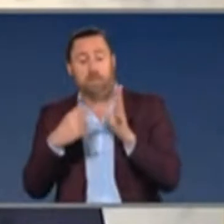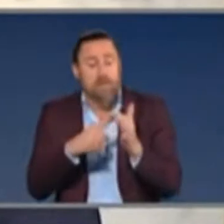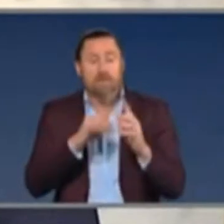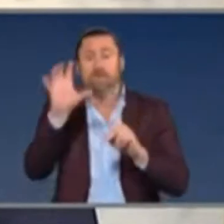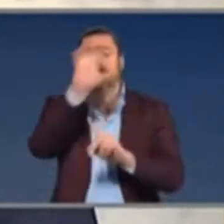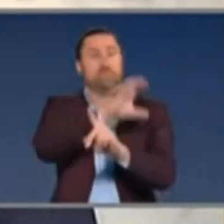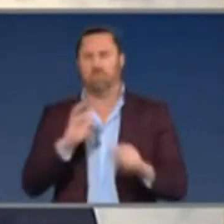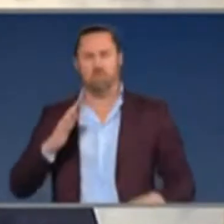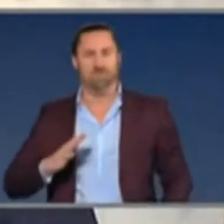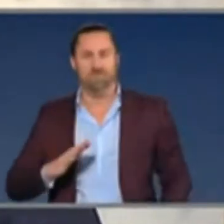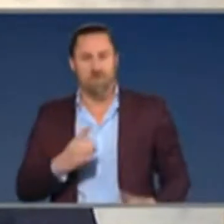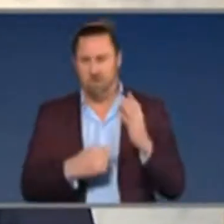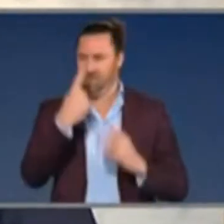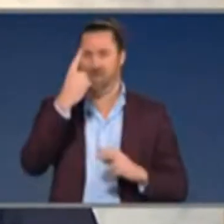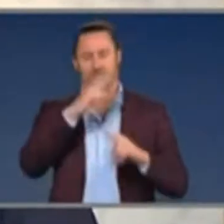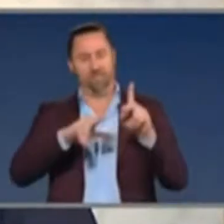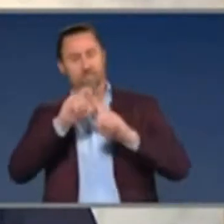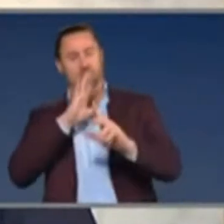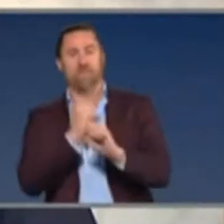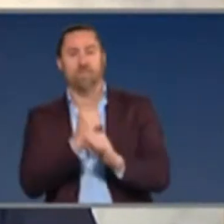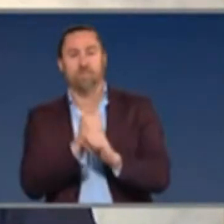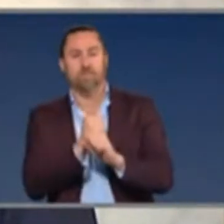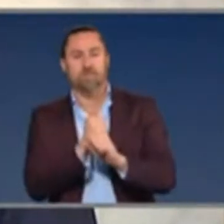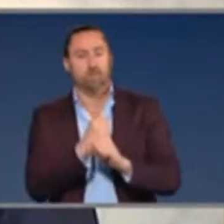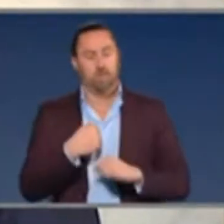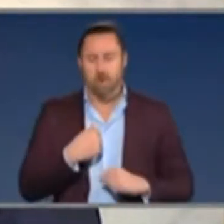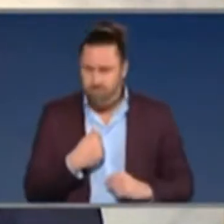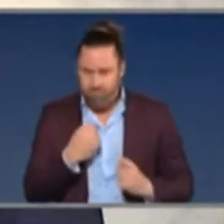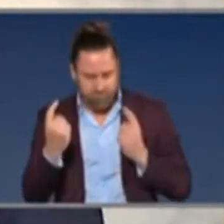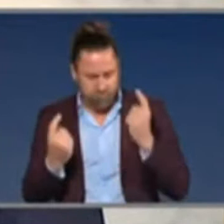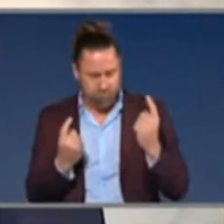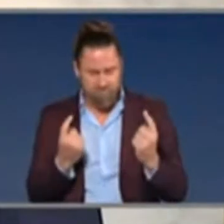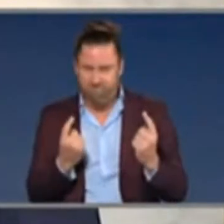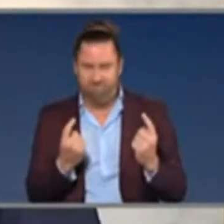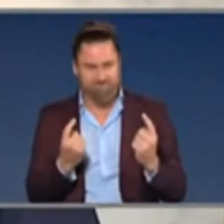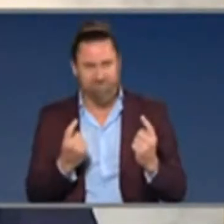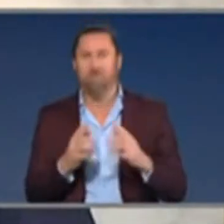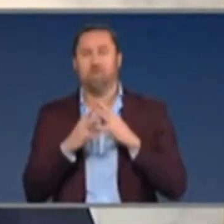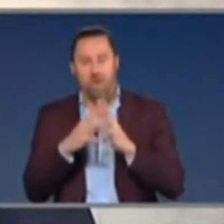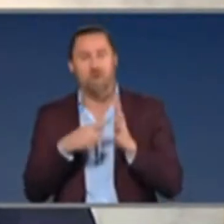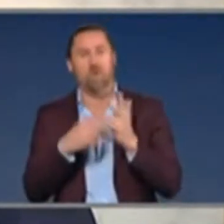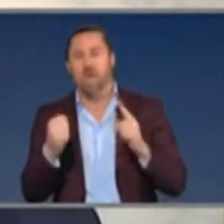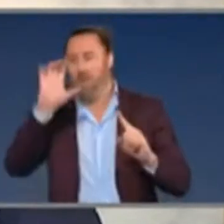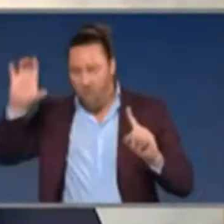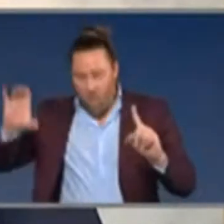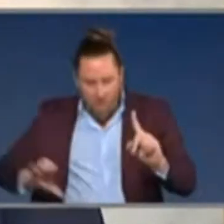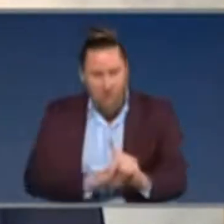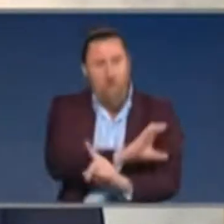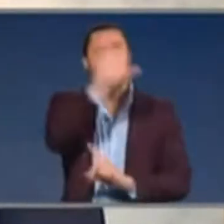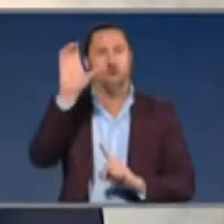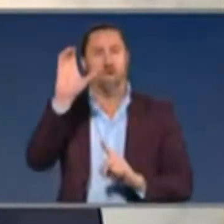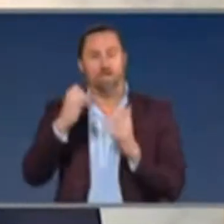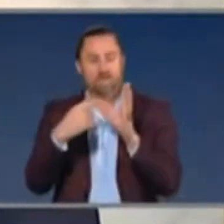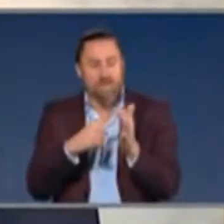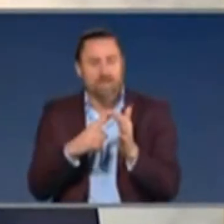This agreement with through the state and territory cabinet processes has endorsed a new approach, an